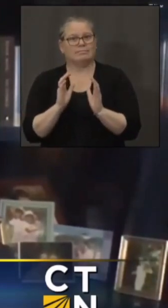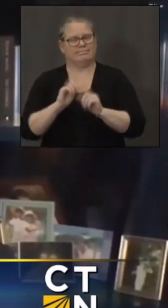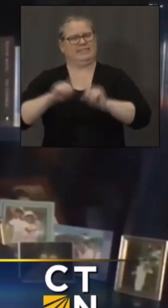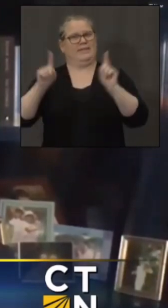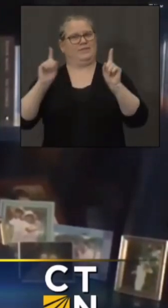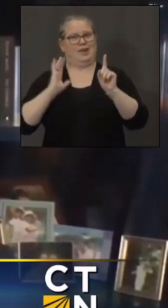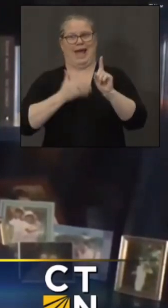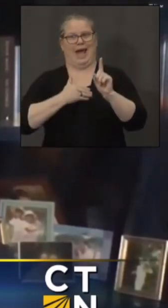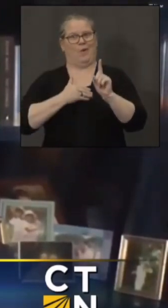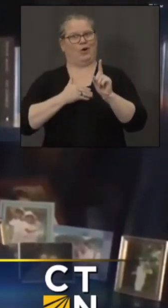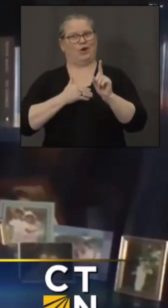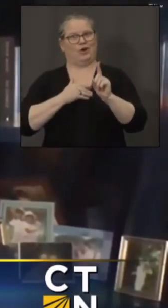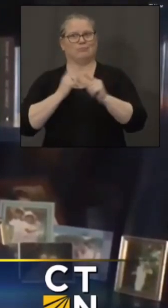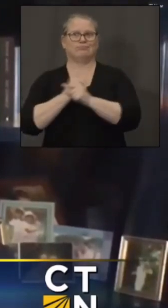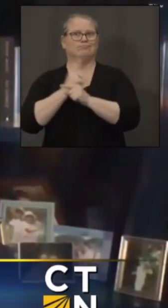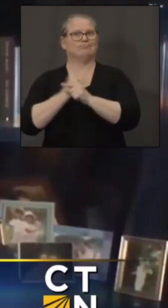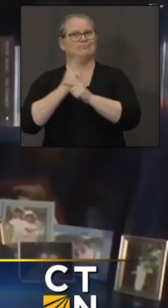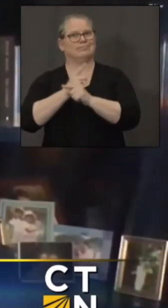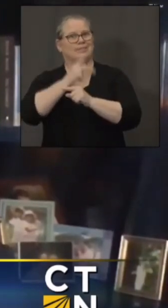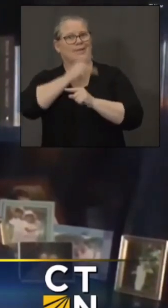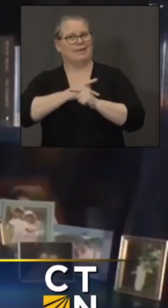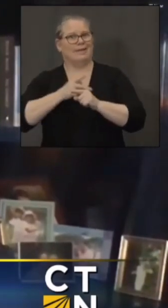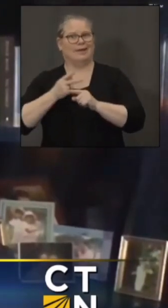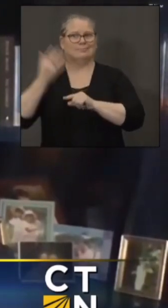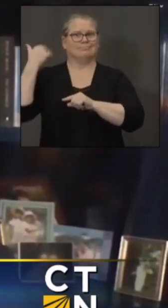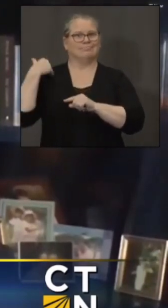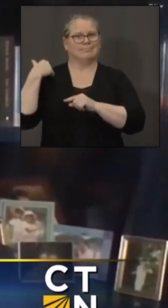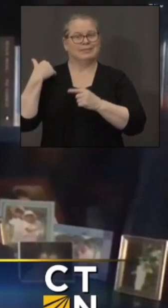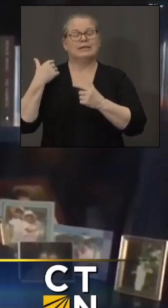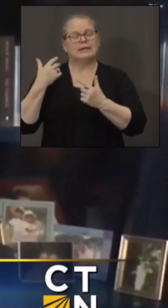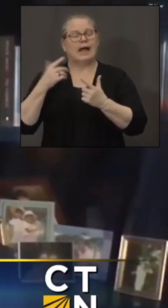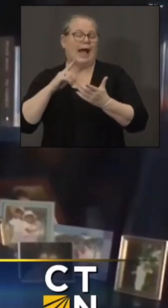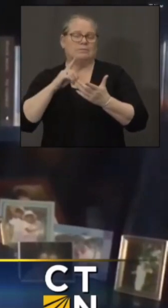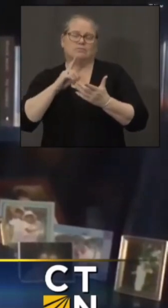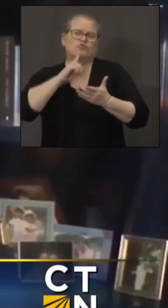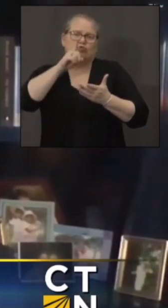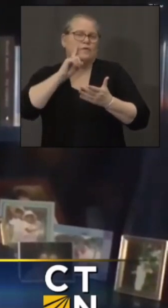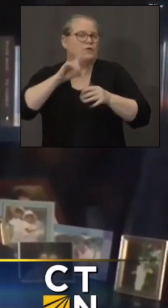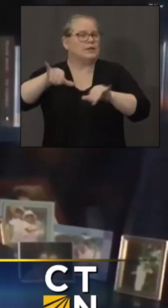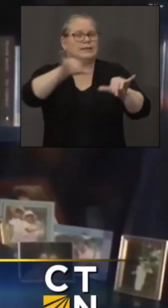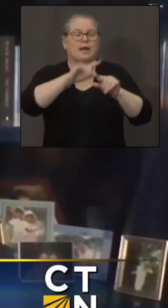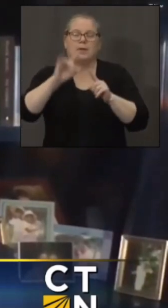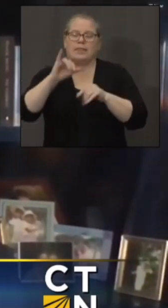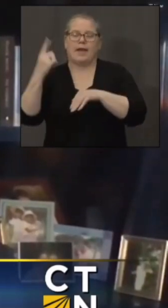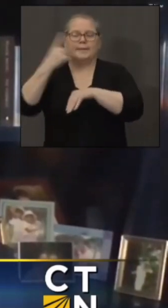I'm sure that's true of each and every one of you, but I still treasure the day and doing it safely.